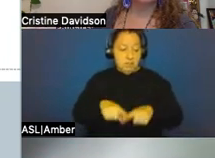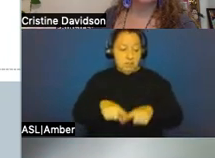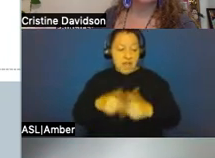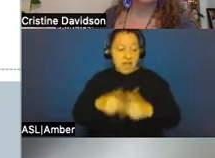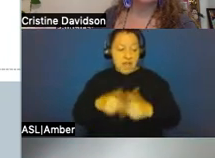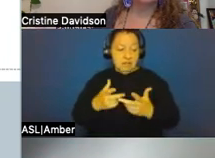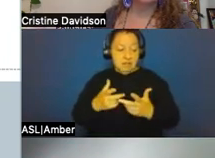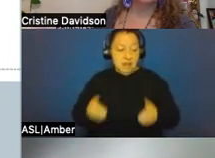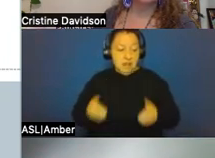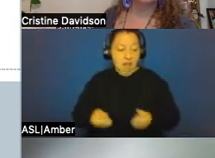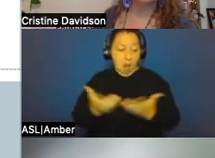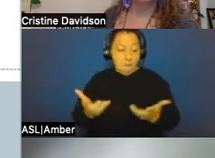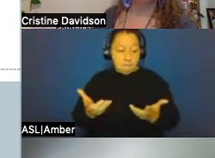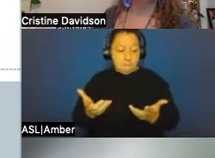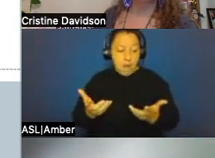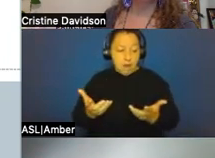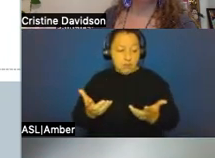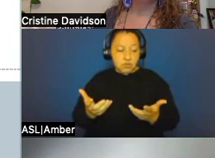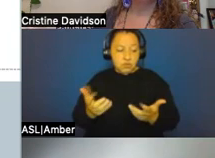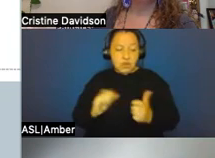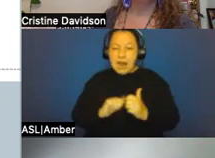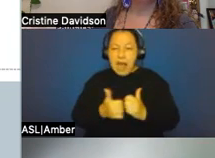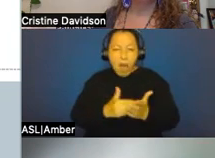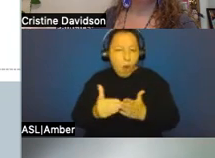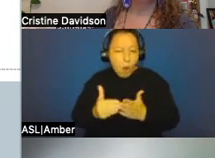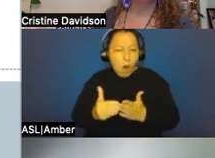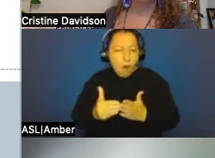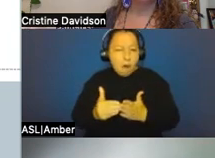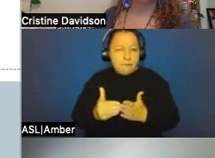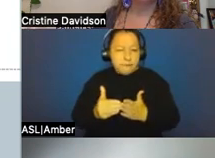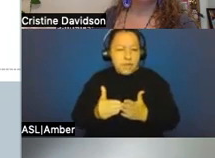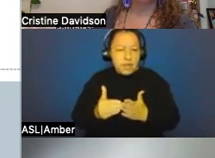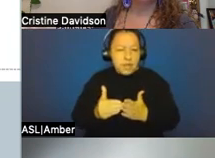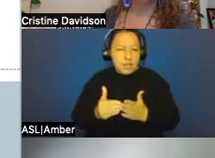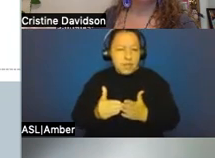much and how often you're seeking this sexual